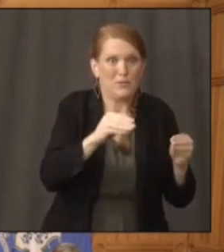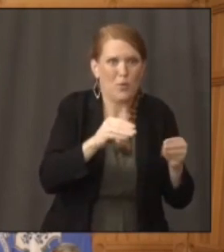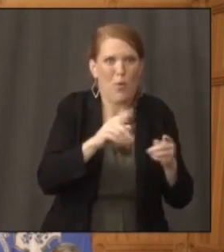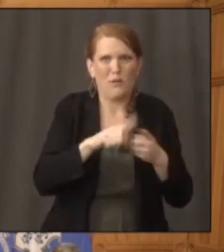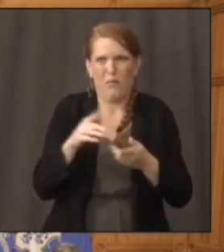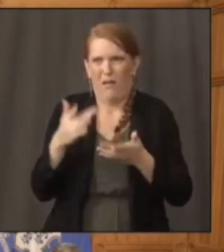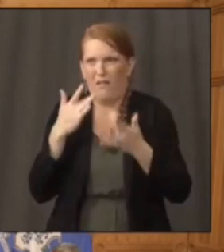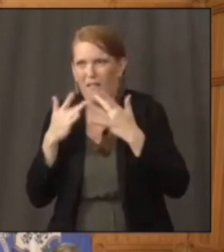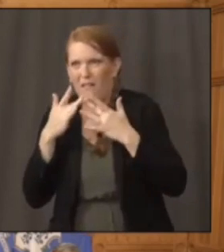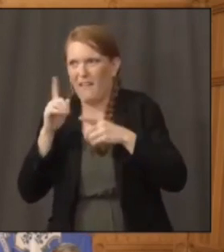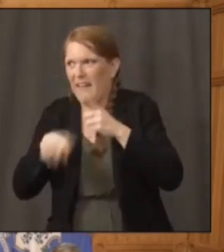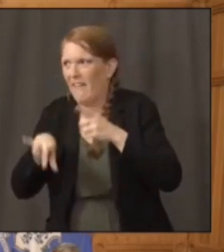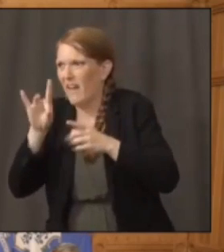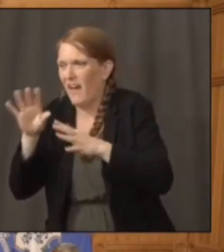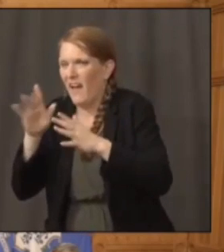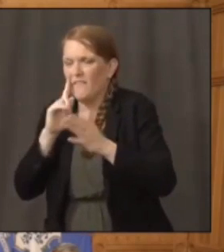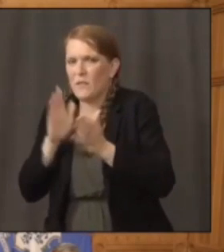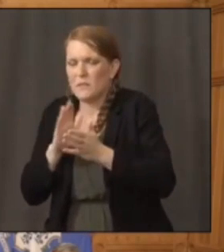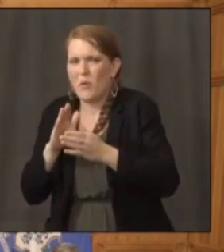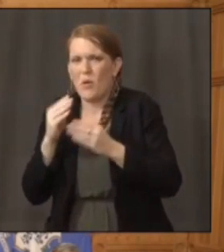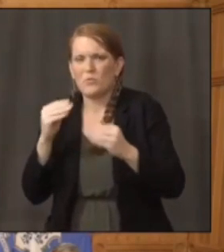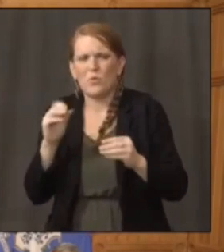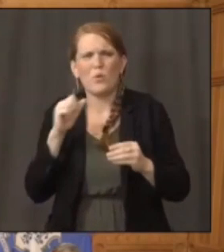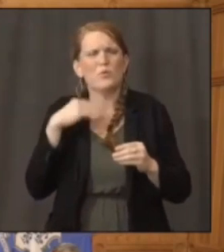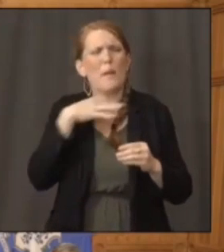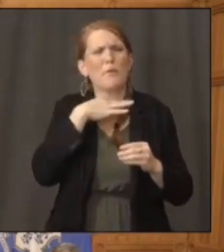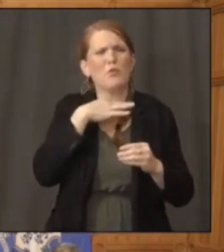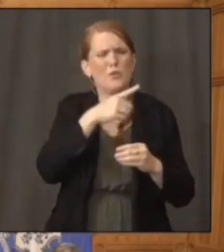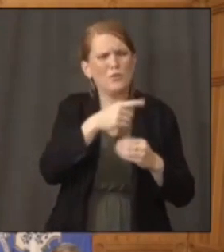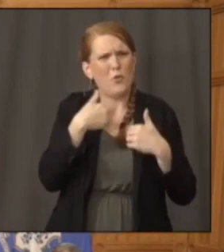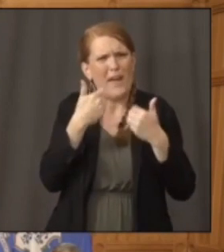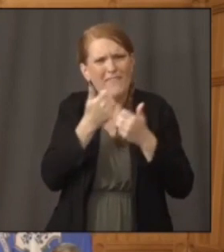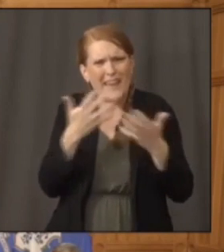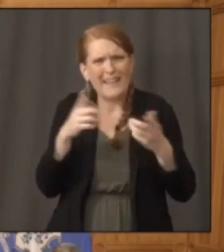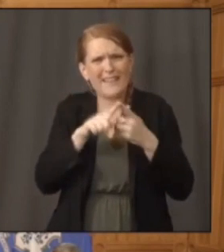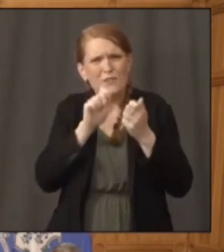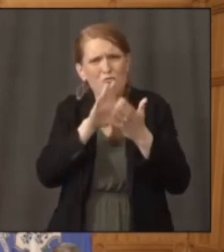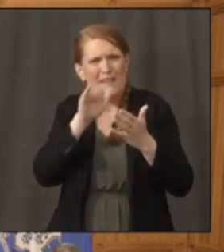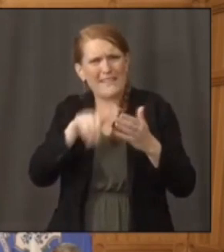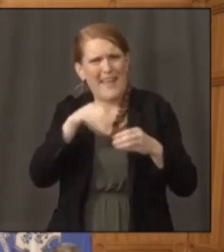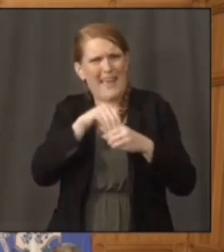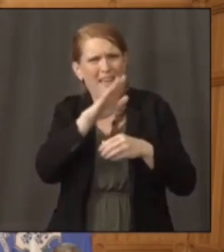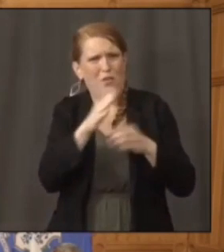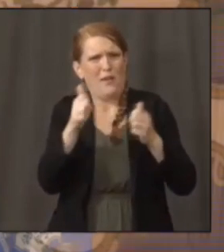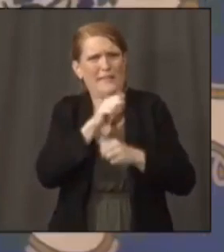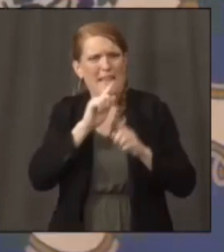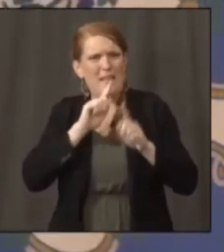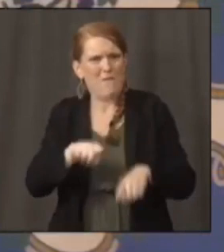small retailers versus big box retailers, as was stated today? No, I think you